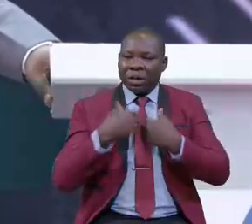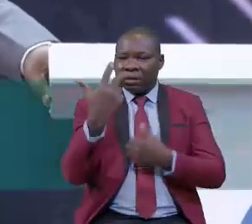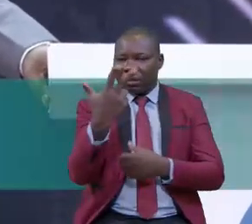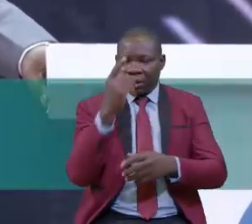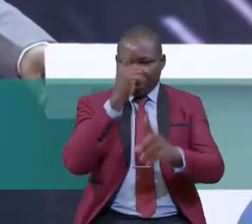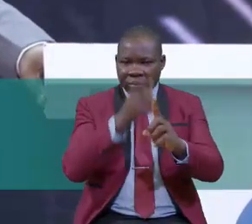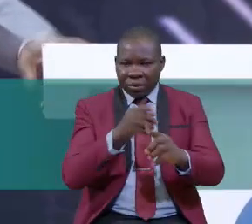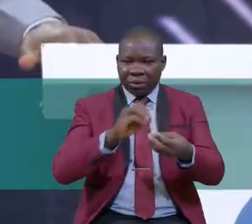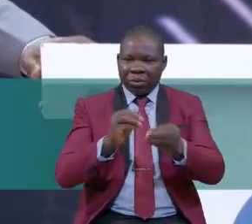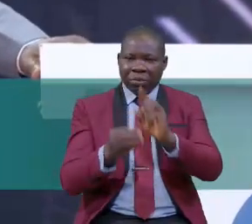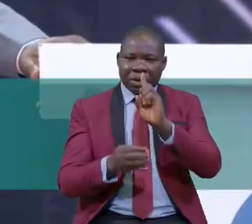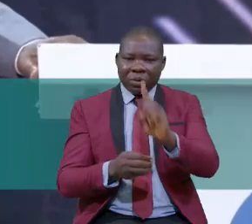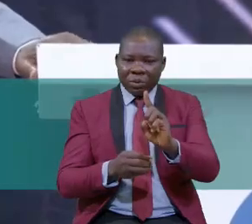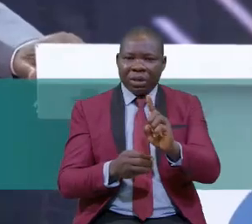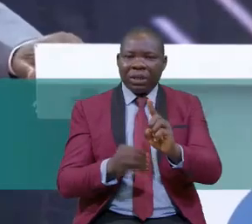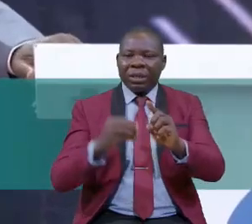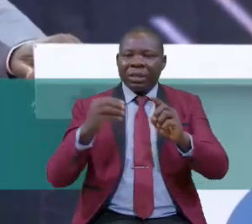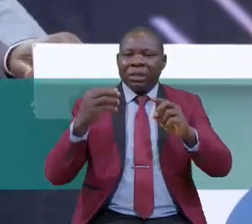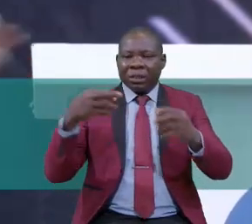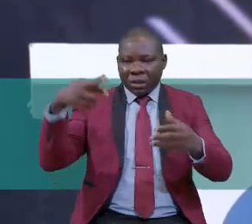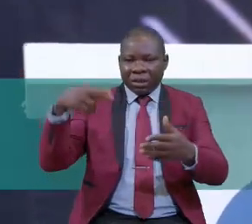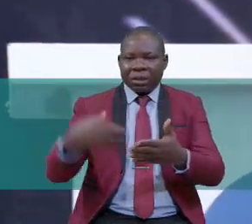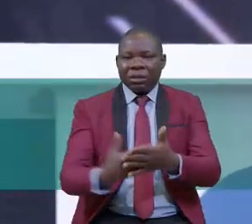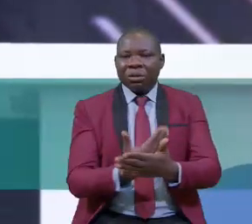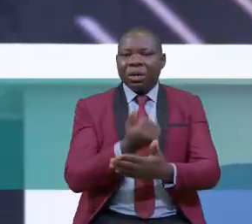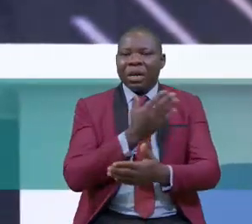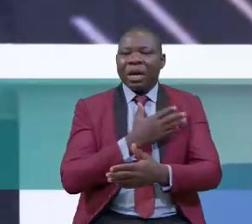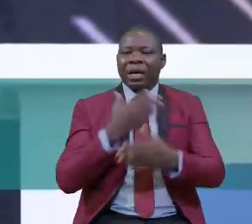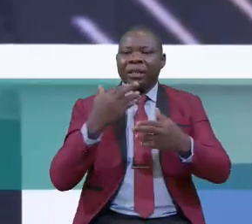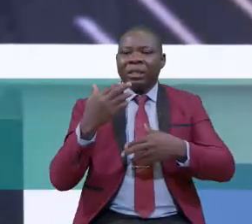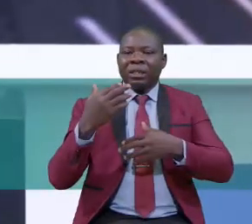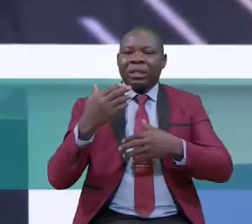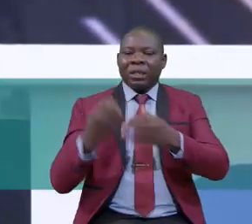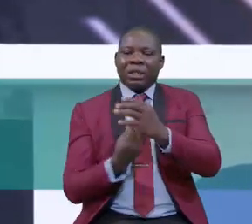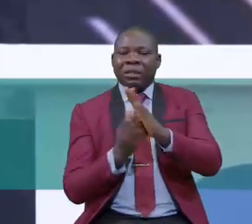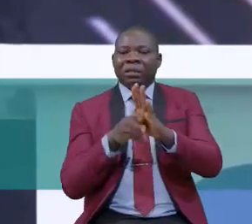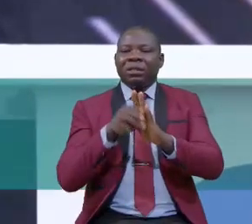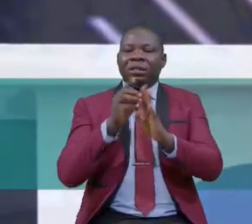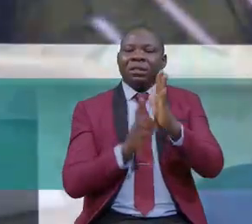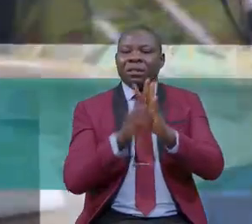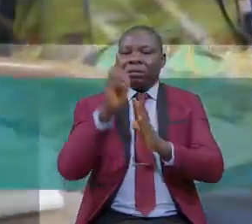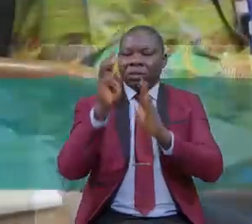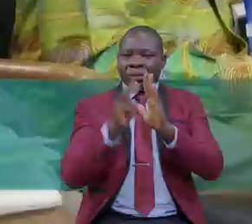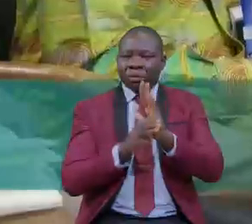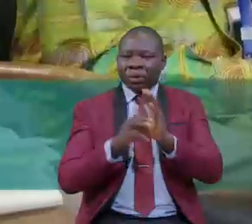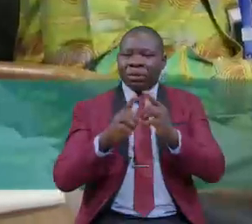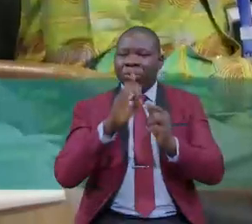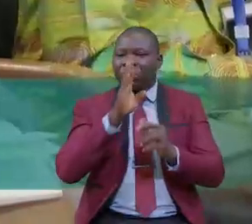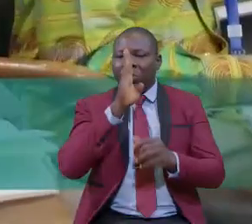be Christ-like in ministry. That's the emphasis, to be Christ-like in ministry.